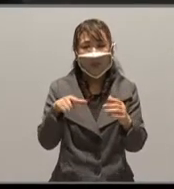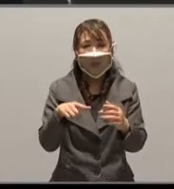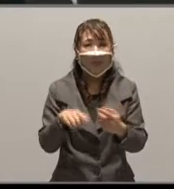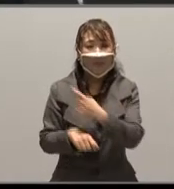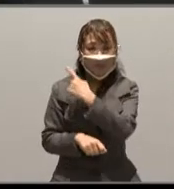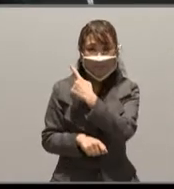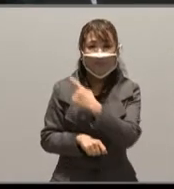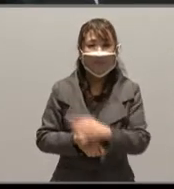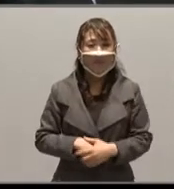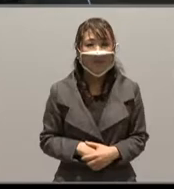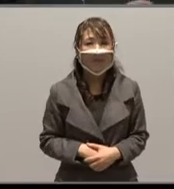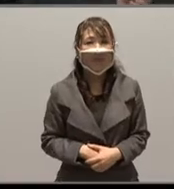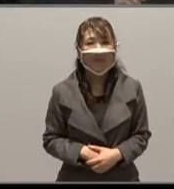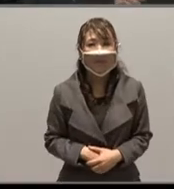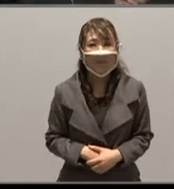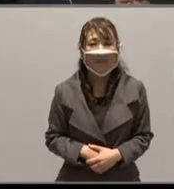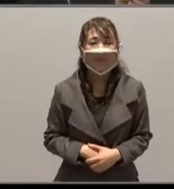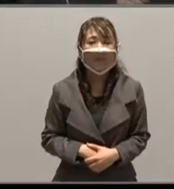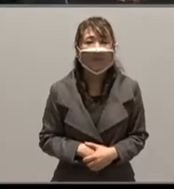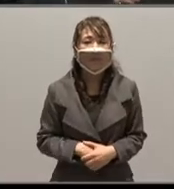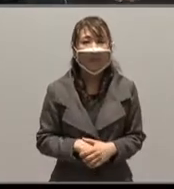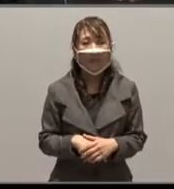article for me.